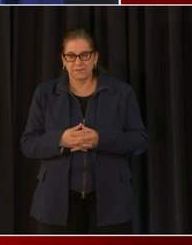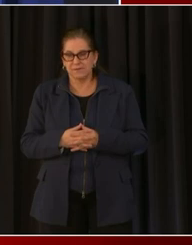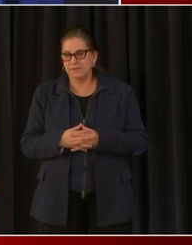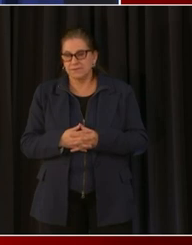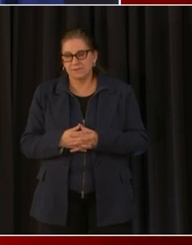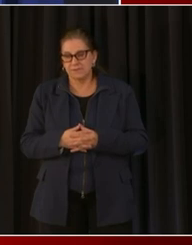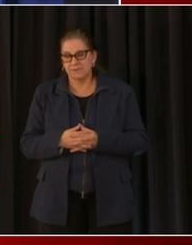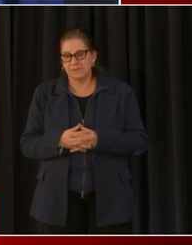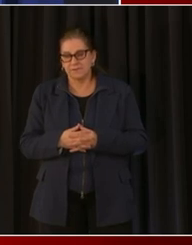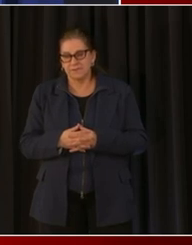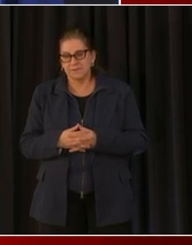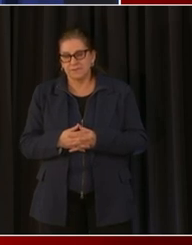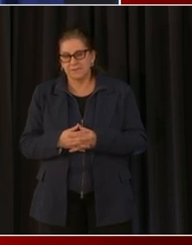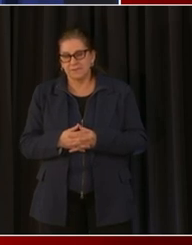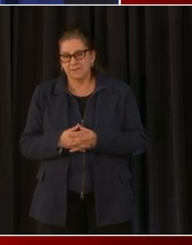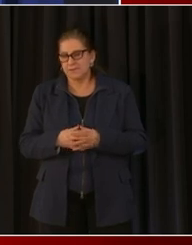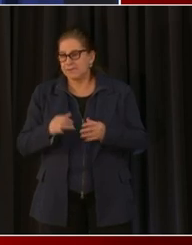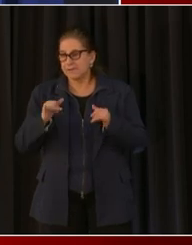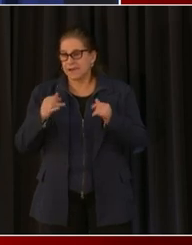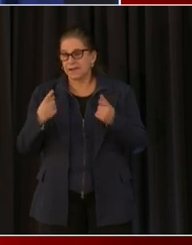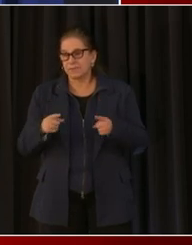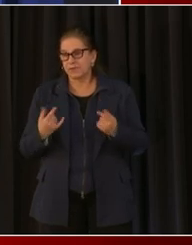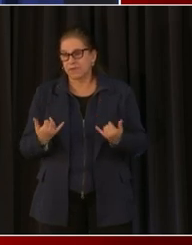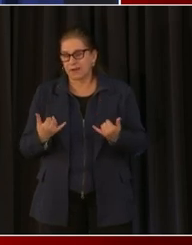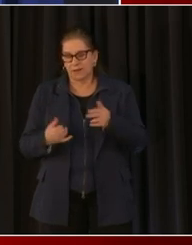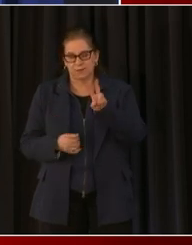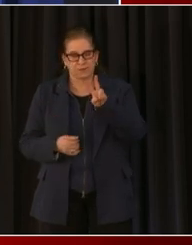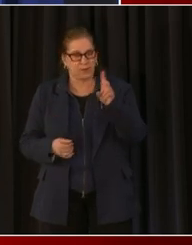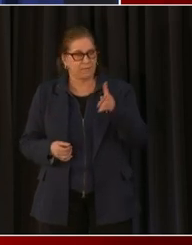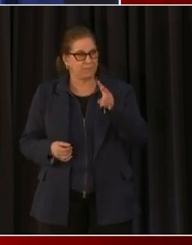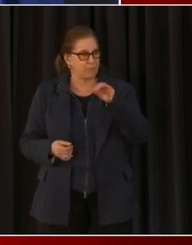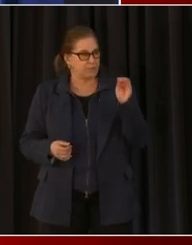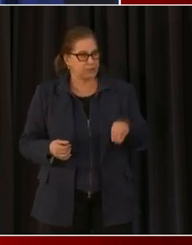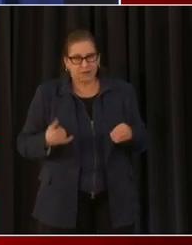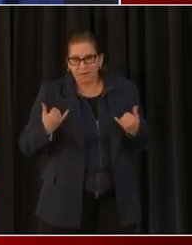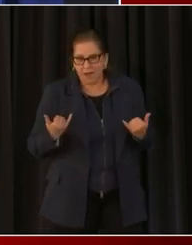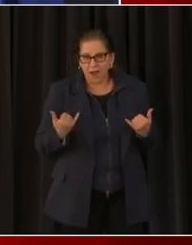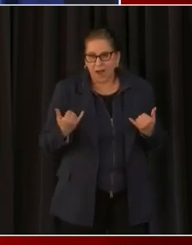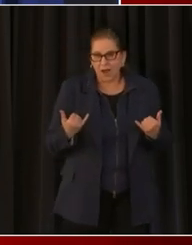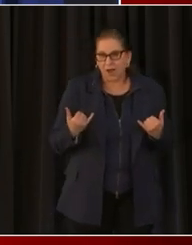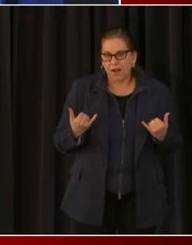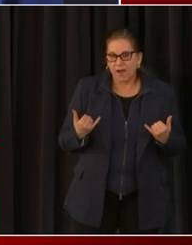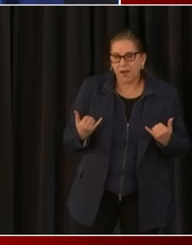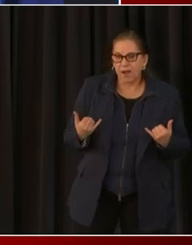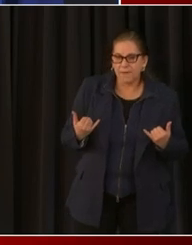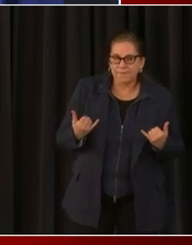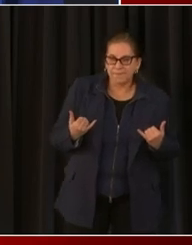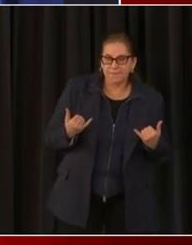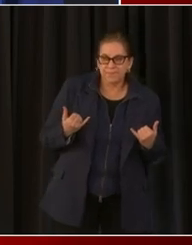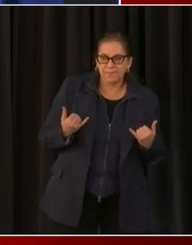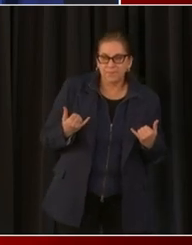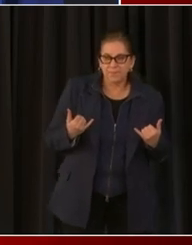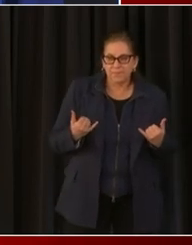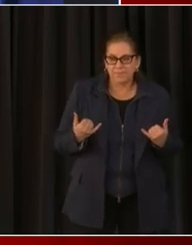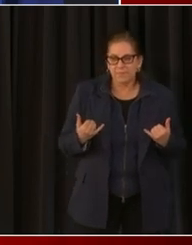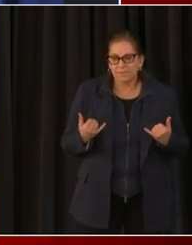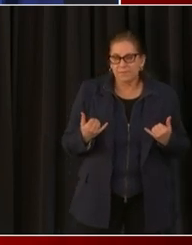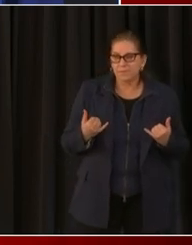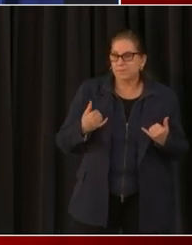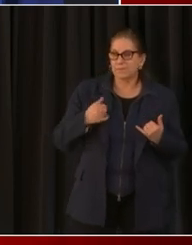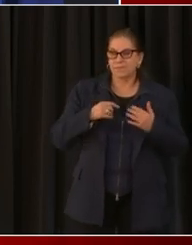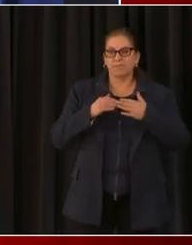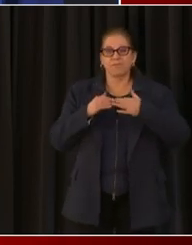happens to be that 2.5% right now. We need to be moved, that's the number that's gonna match eventually to that